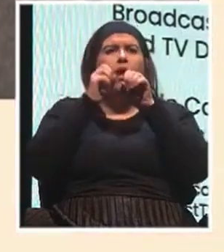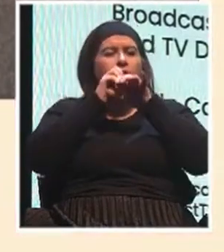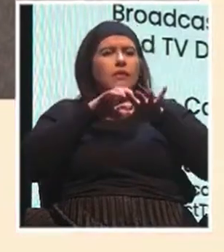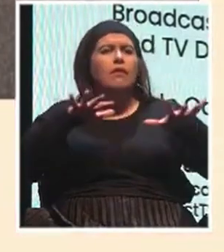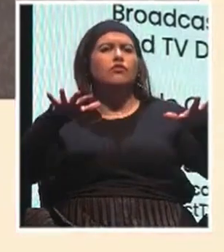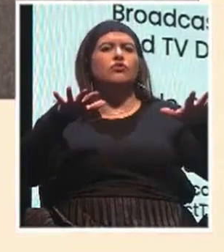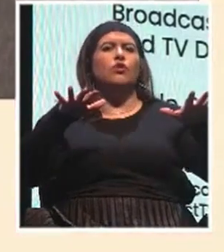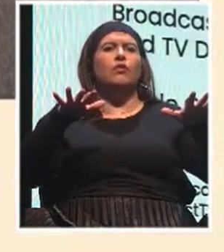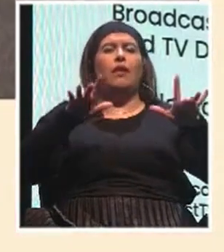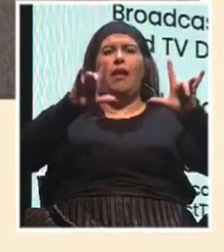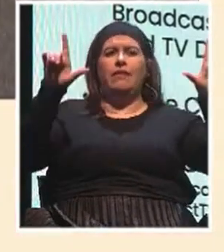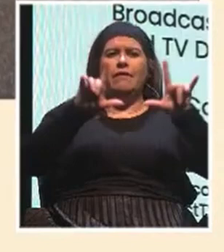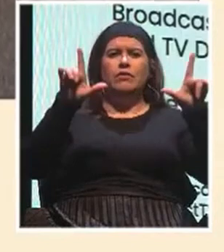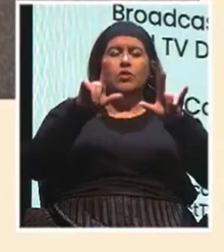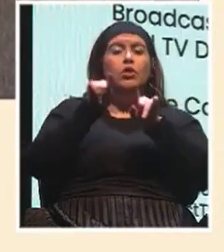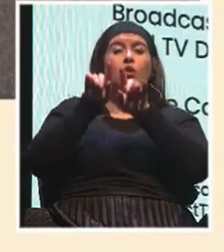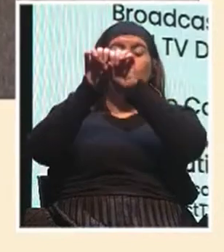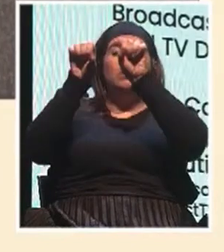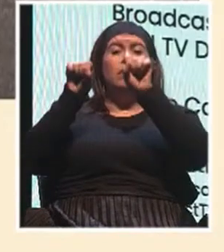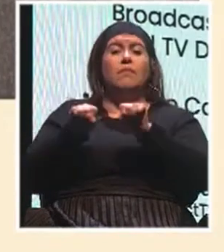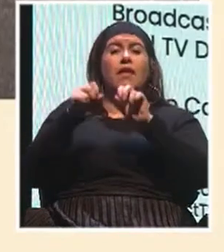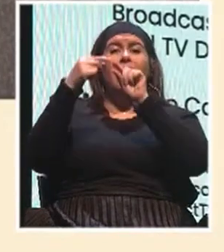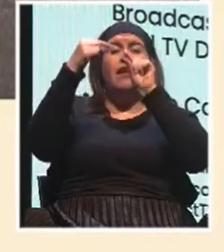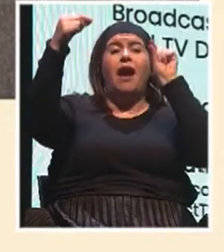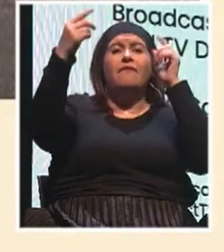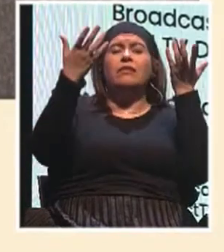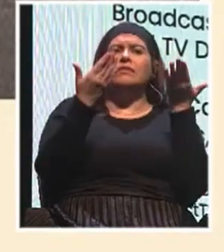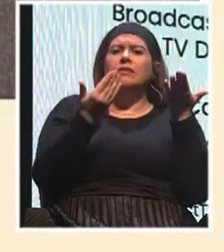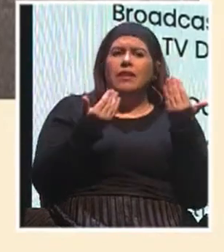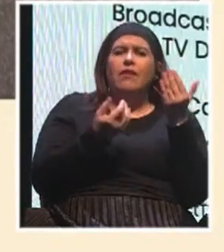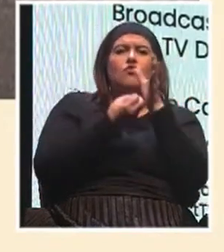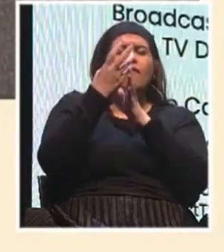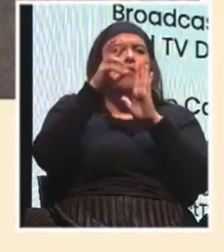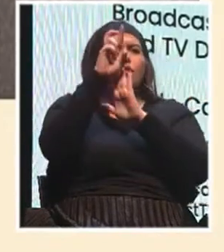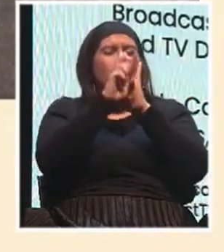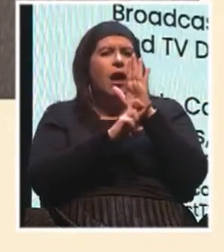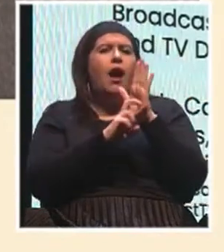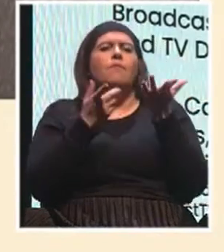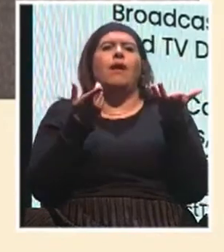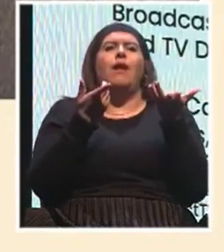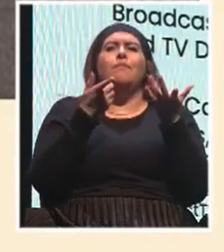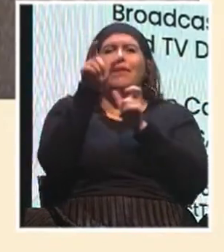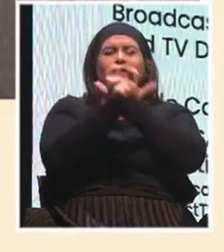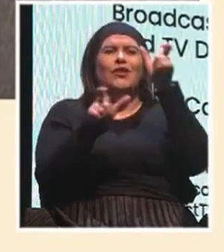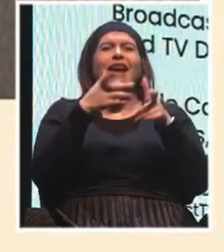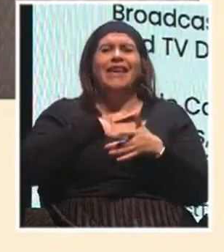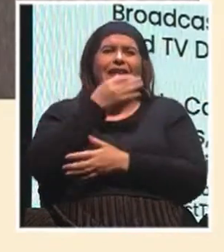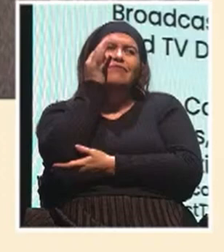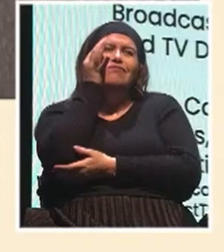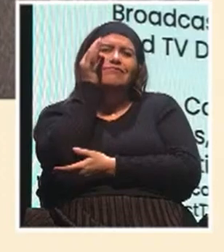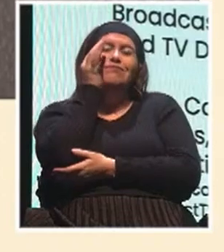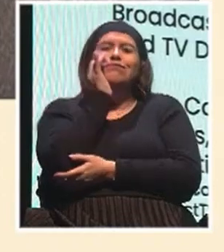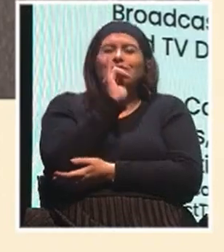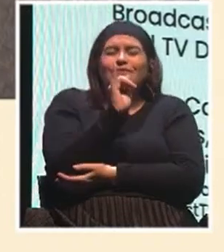cable systems needed programming. They needed to put something on there that people would watch. And those started to